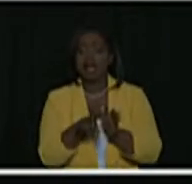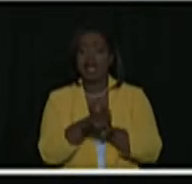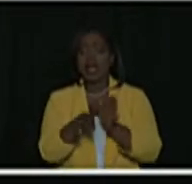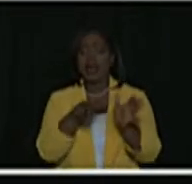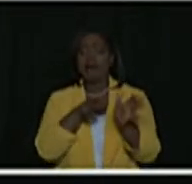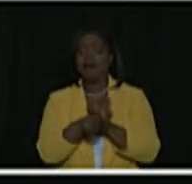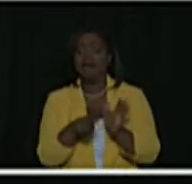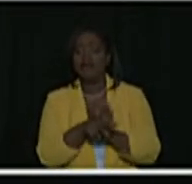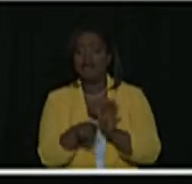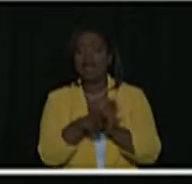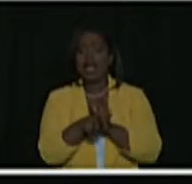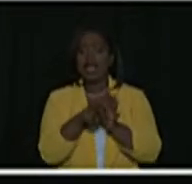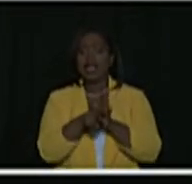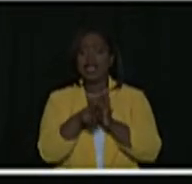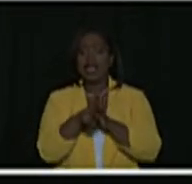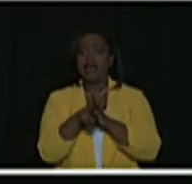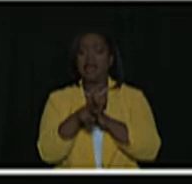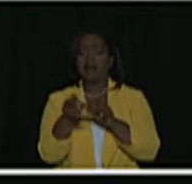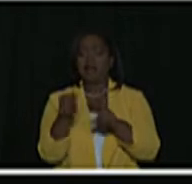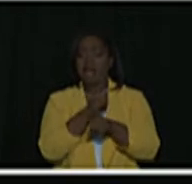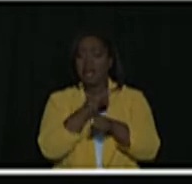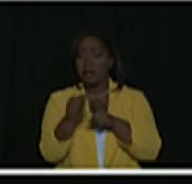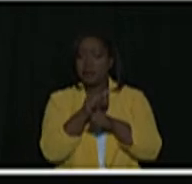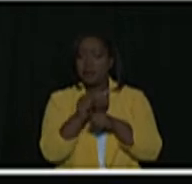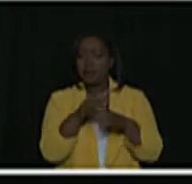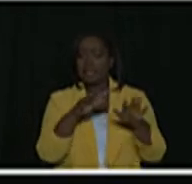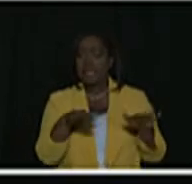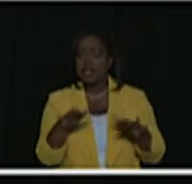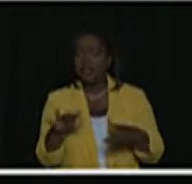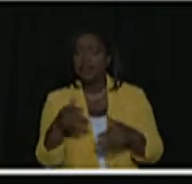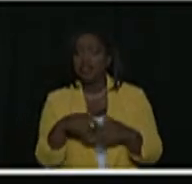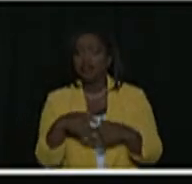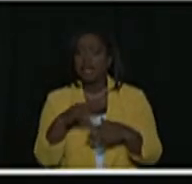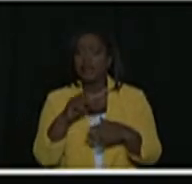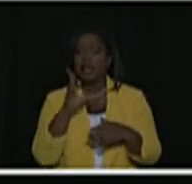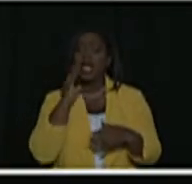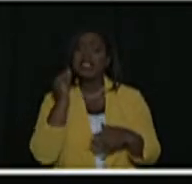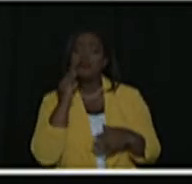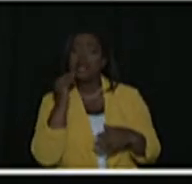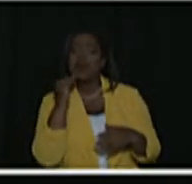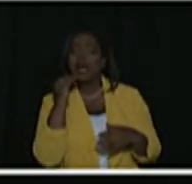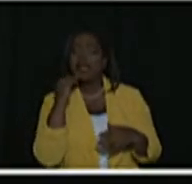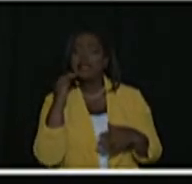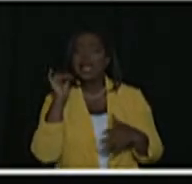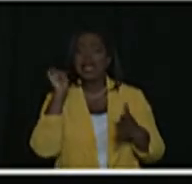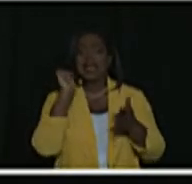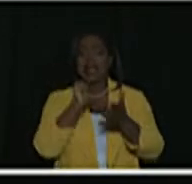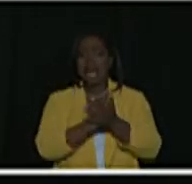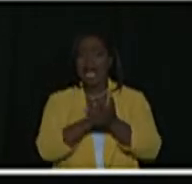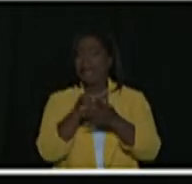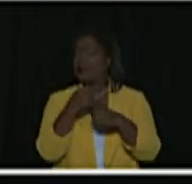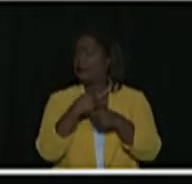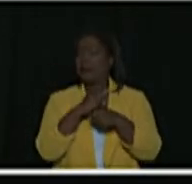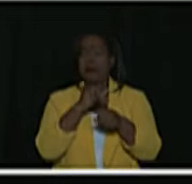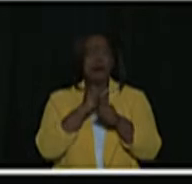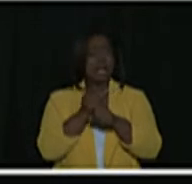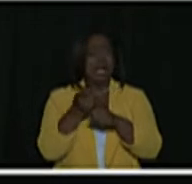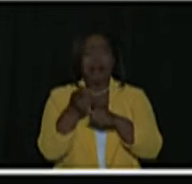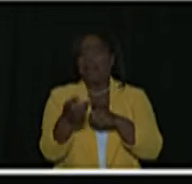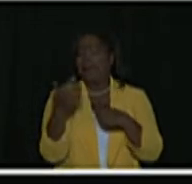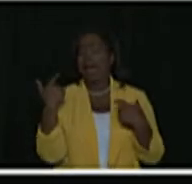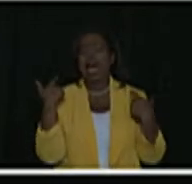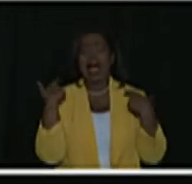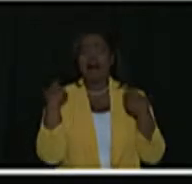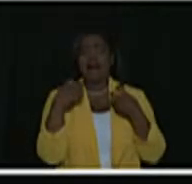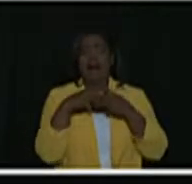have is causing a severe mental health issue among our children in Jamaica. And that requires a lot of